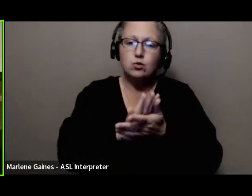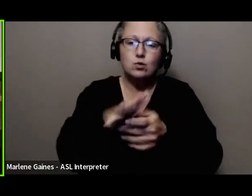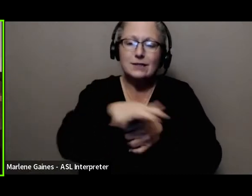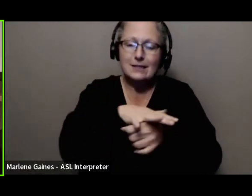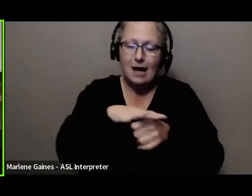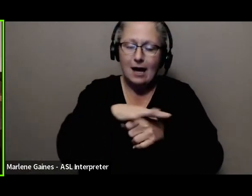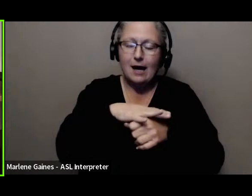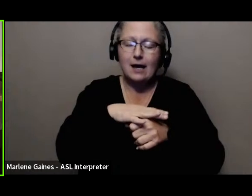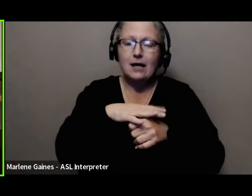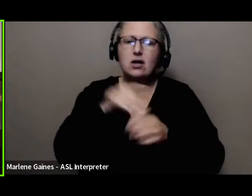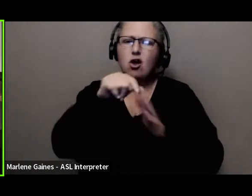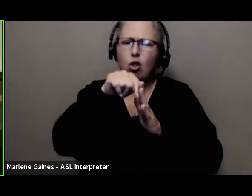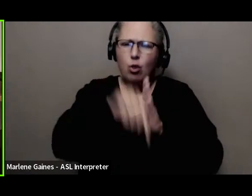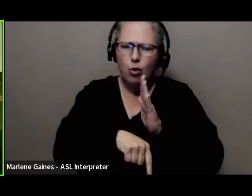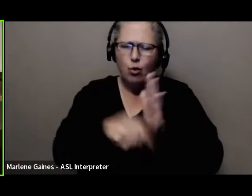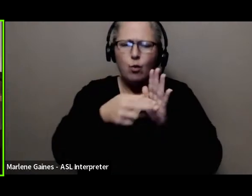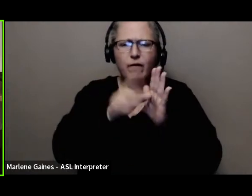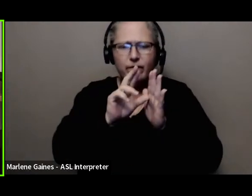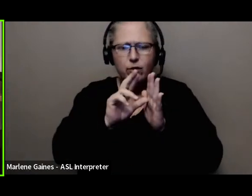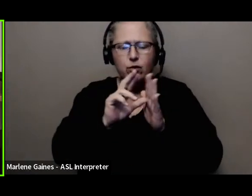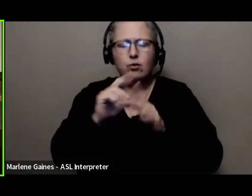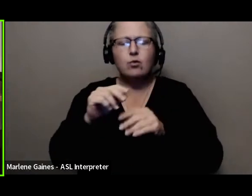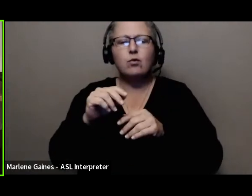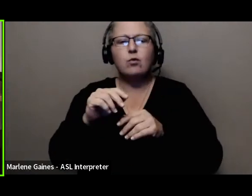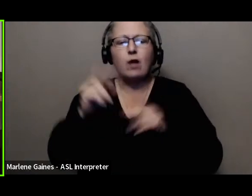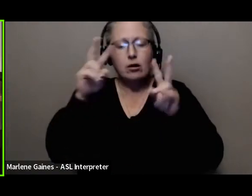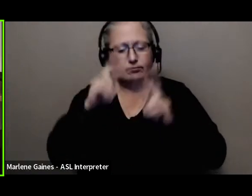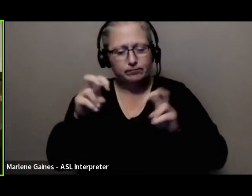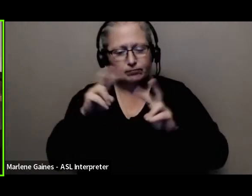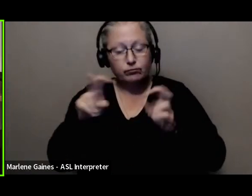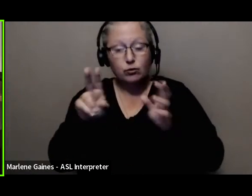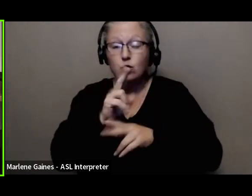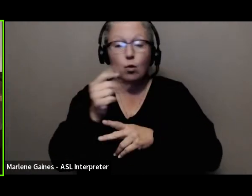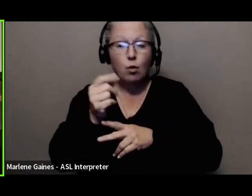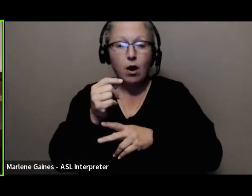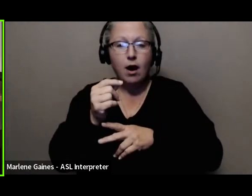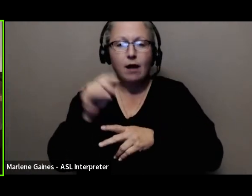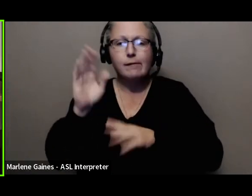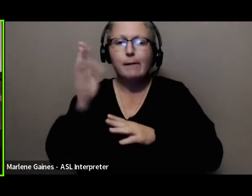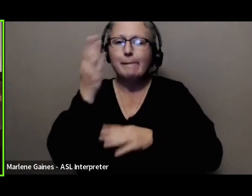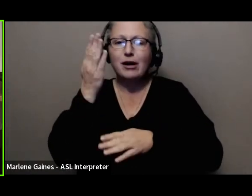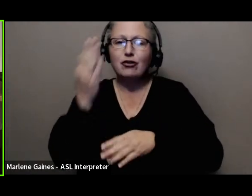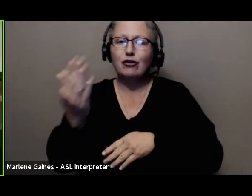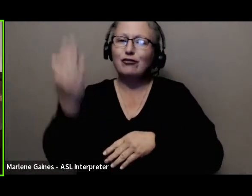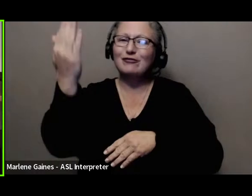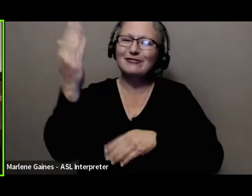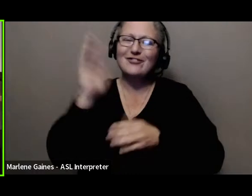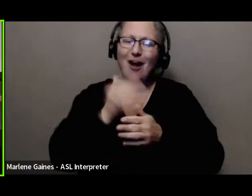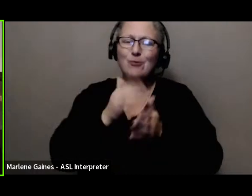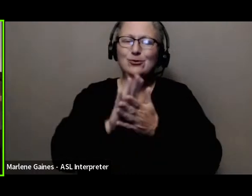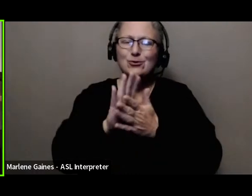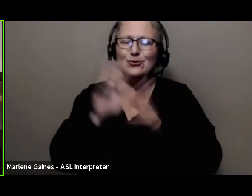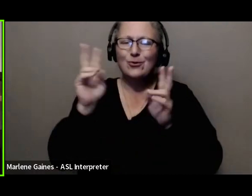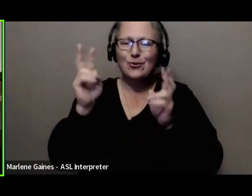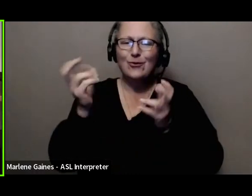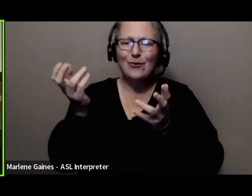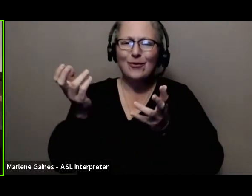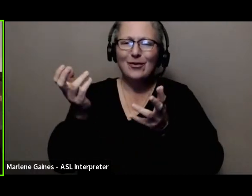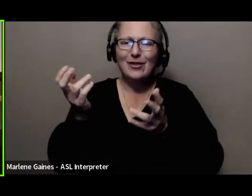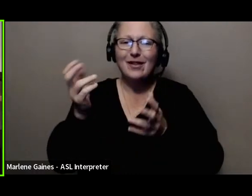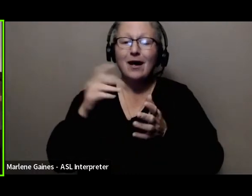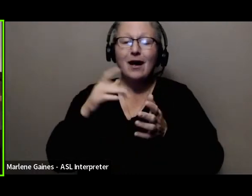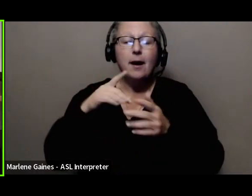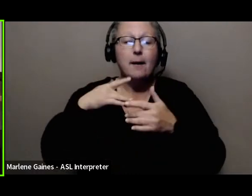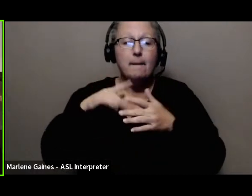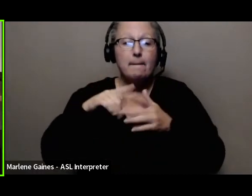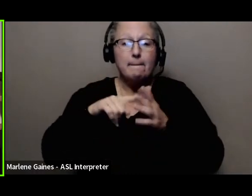do a pretty thorough review. And the analogy that's used is they hold a mirror up to our schools. We do